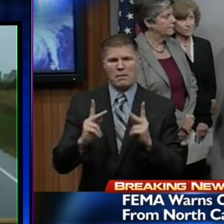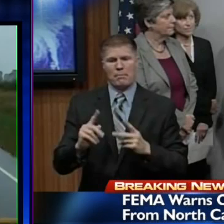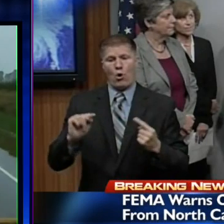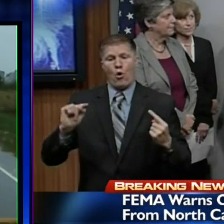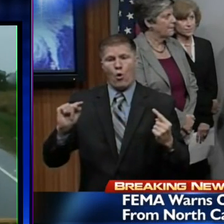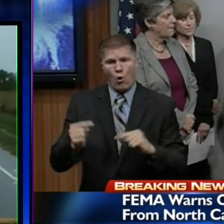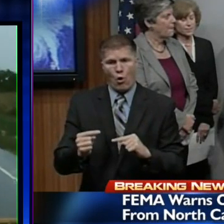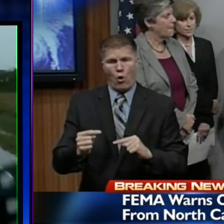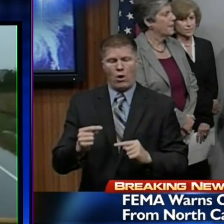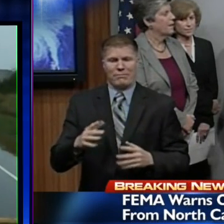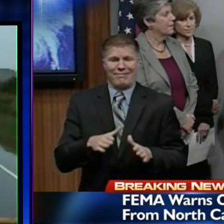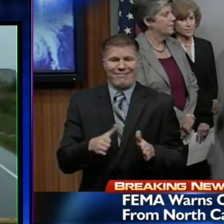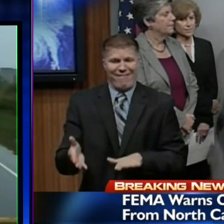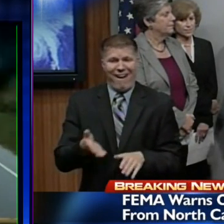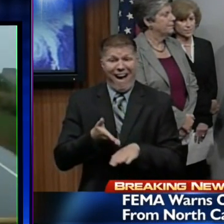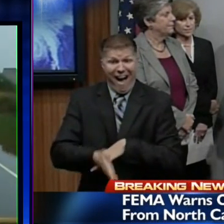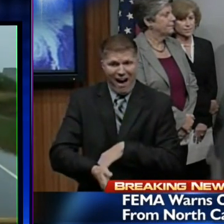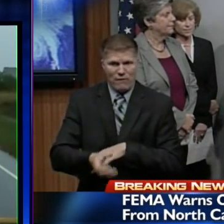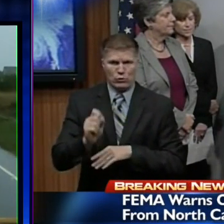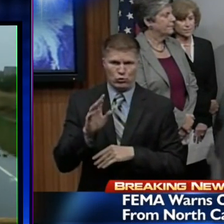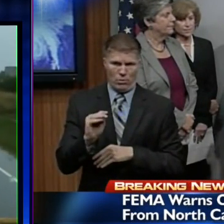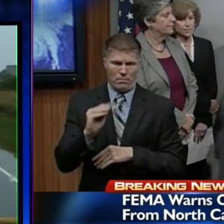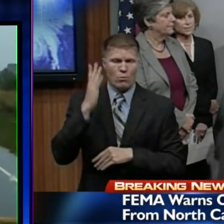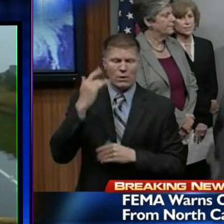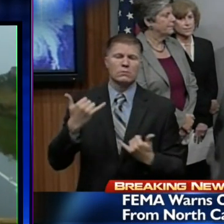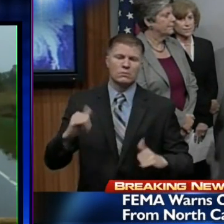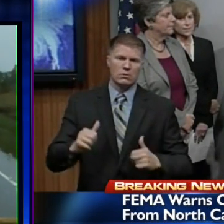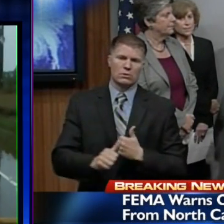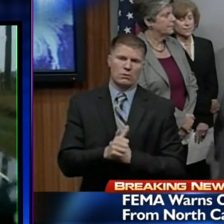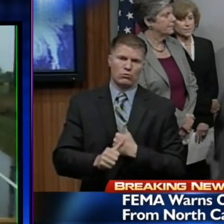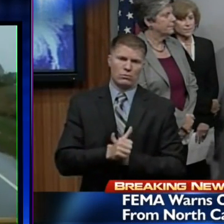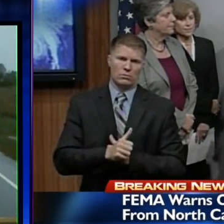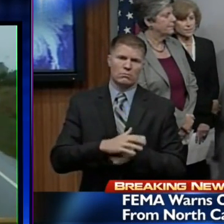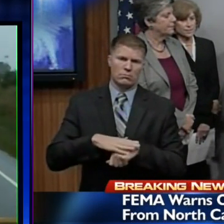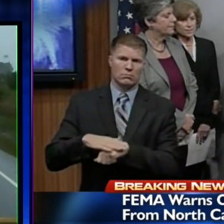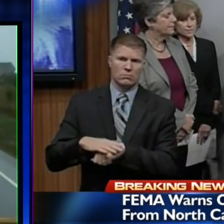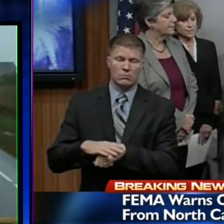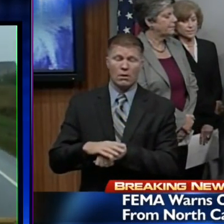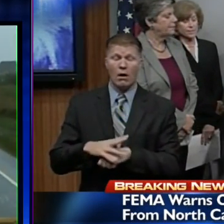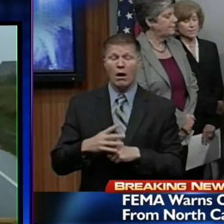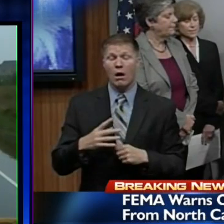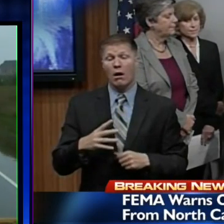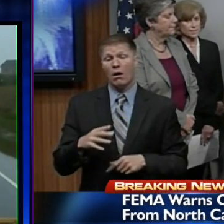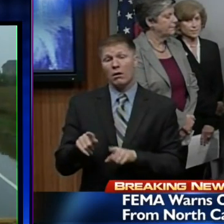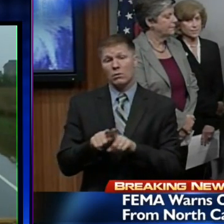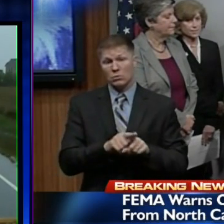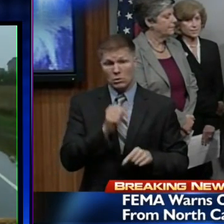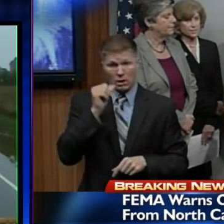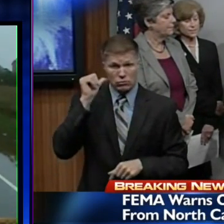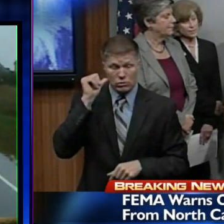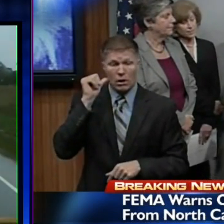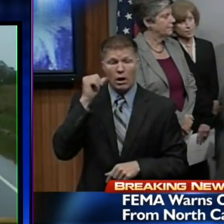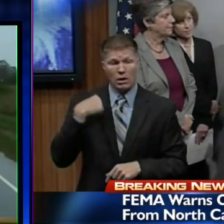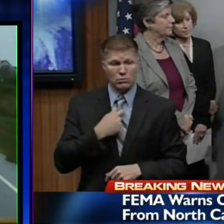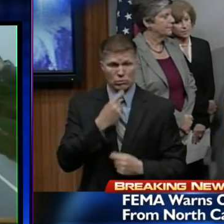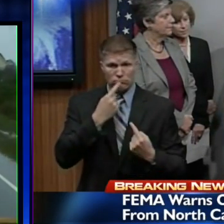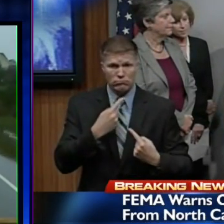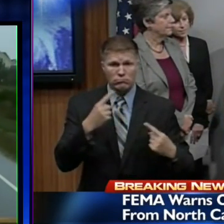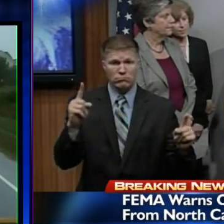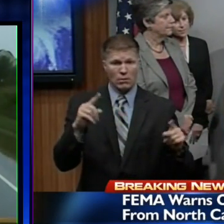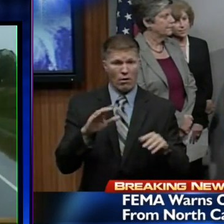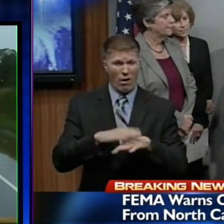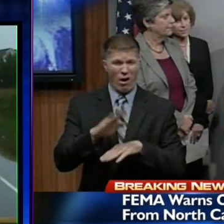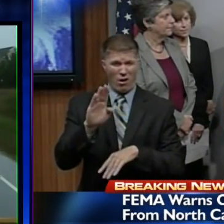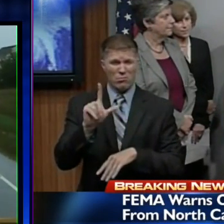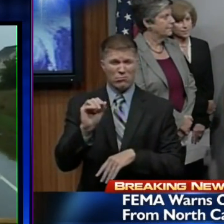after the storm came through because it's still very dangerous. And then finally, yesterday, we had announced over our blog that we